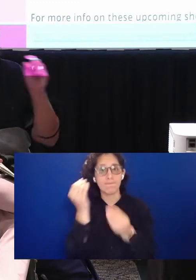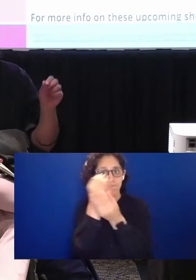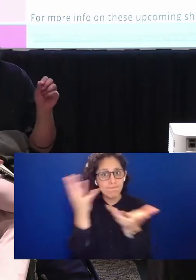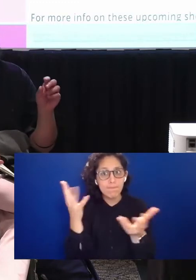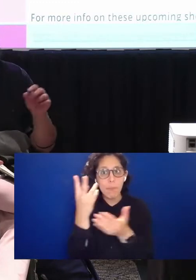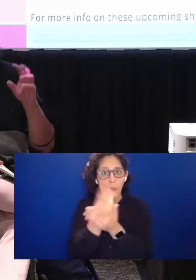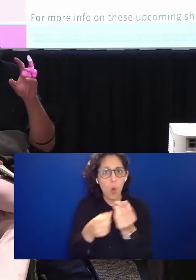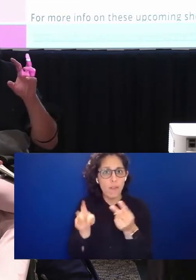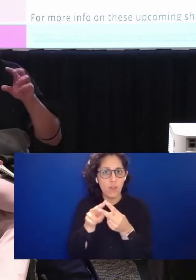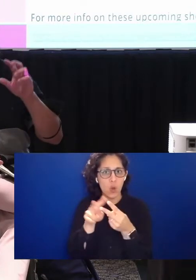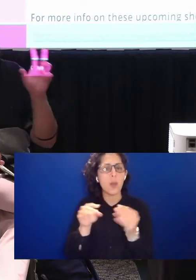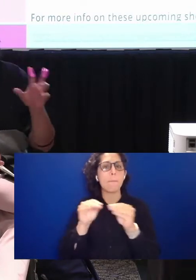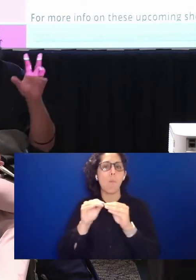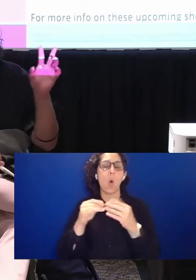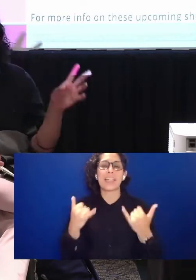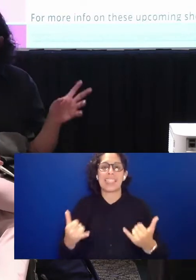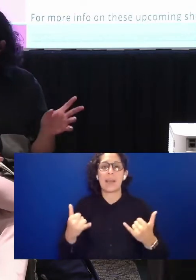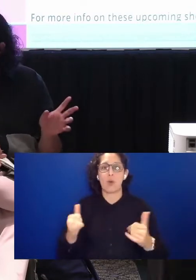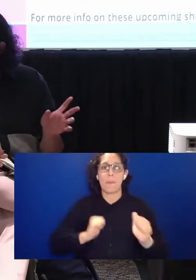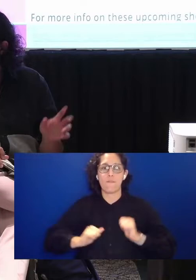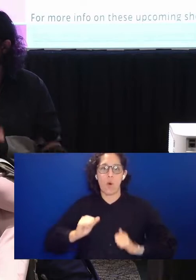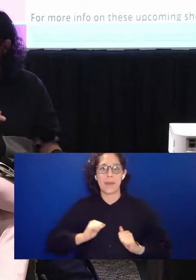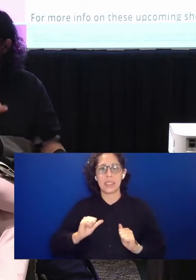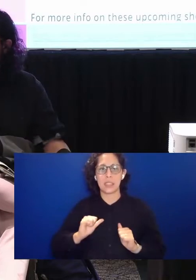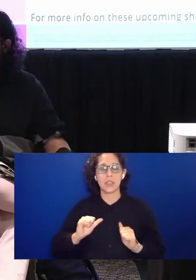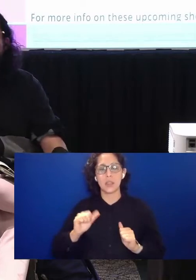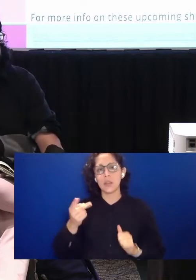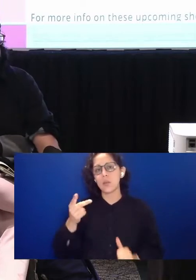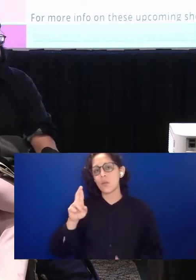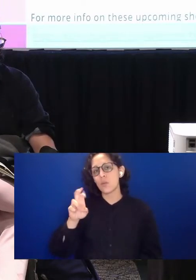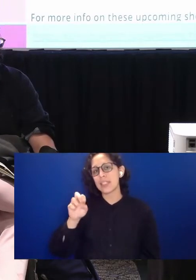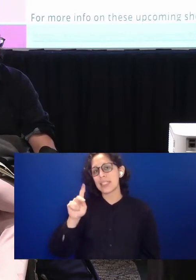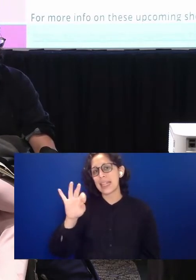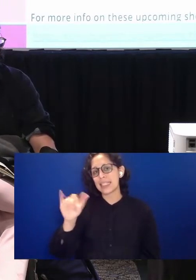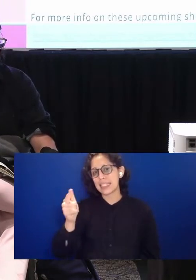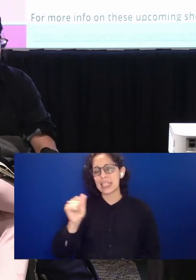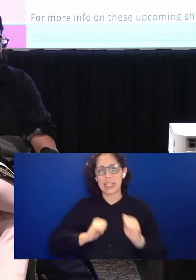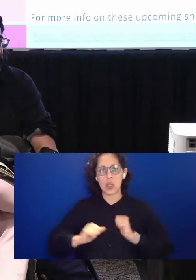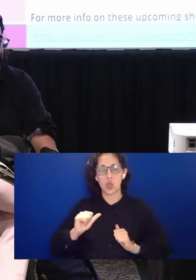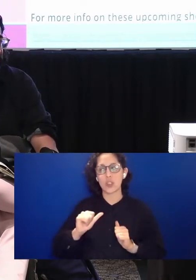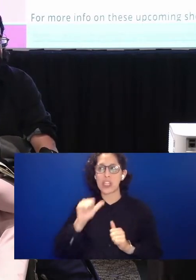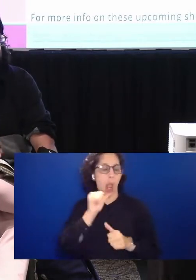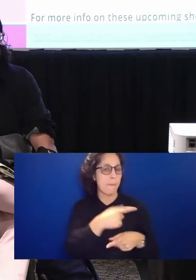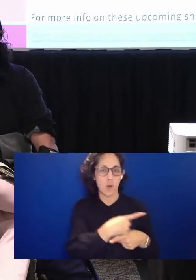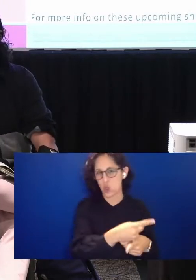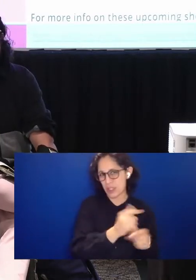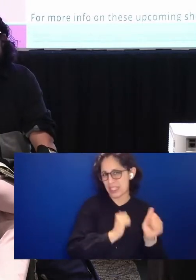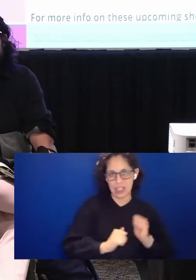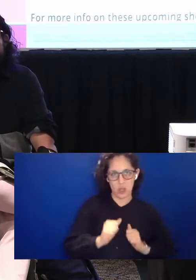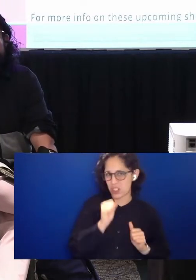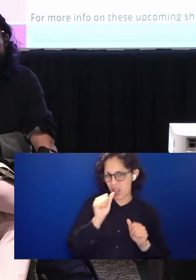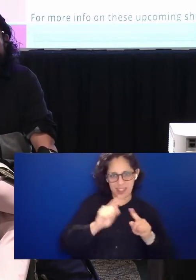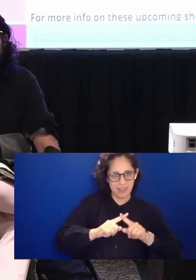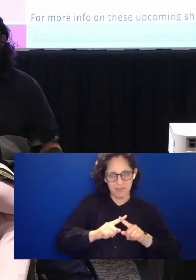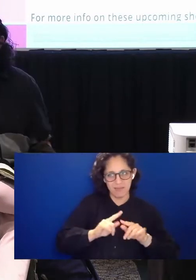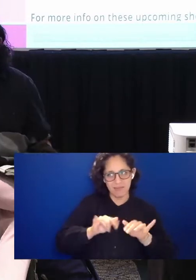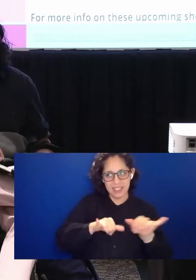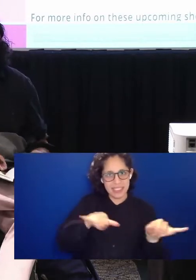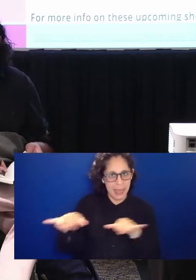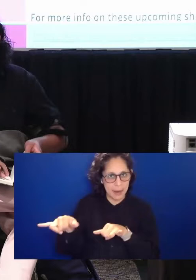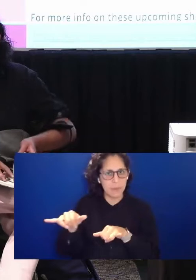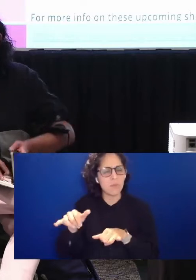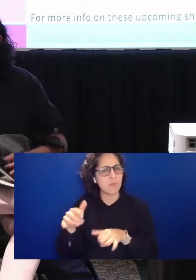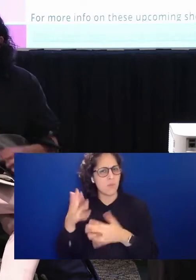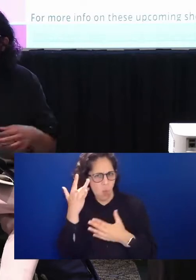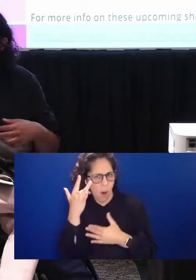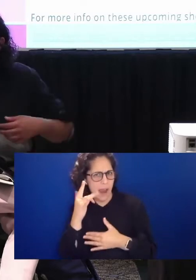more contemporary performance or presenting theaters. They're not producing theaters in the same way. And I bring that up because when I